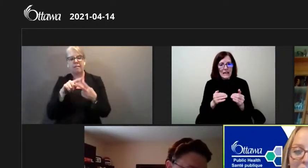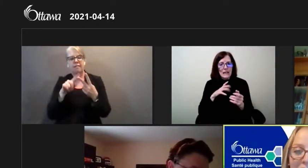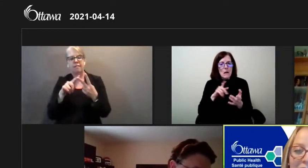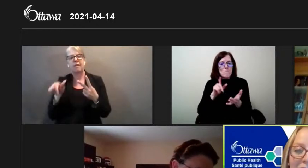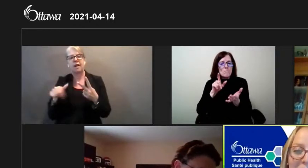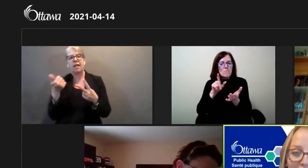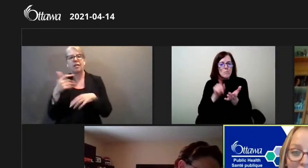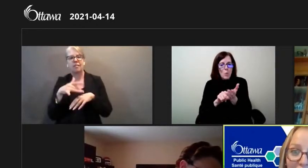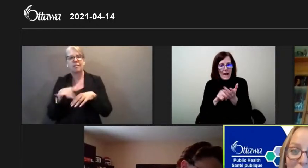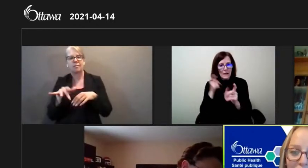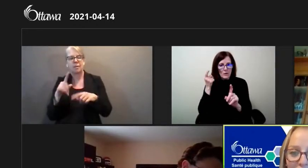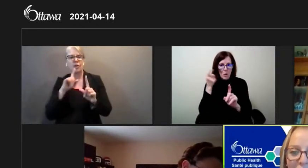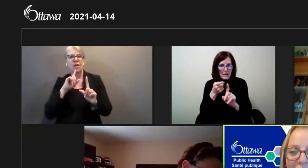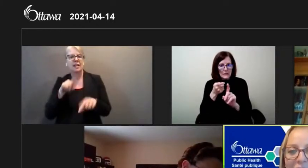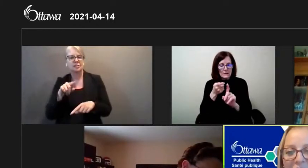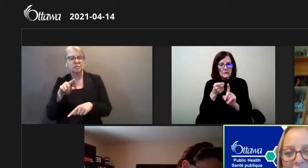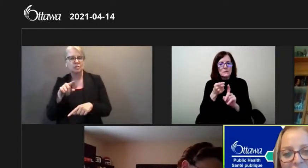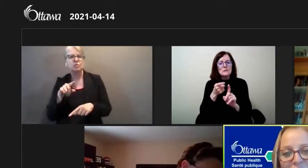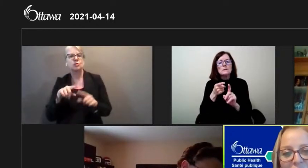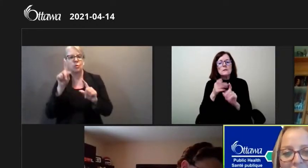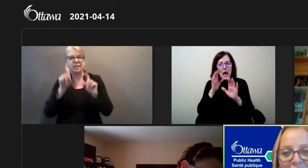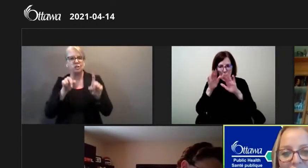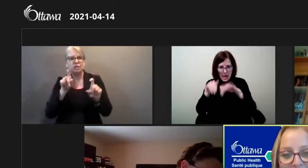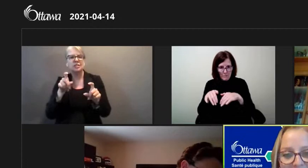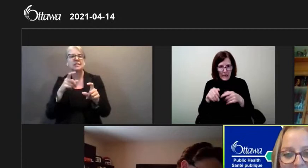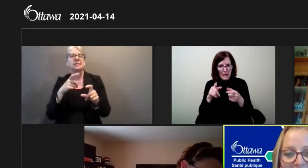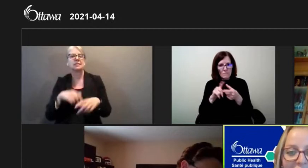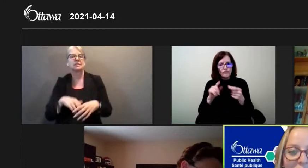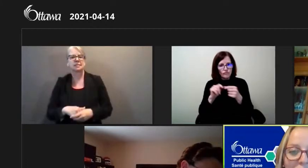des médias. Available to answer your questions.